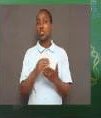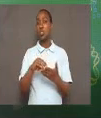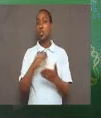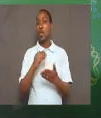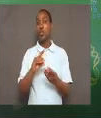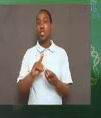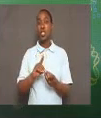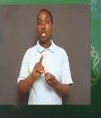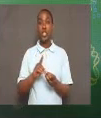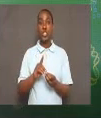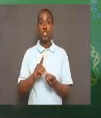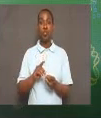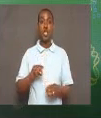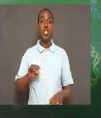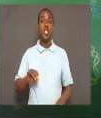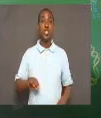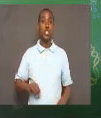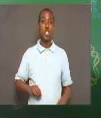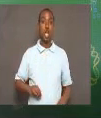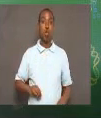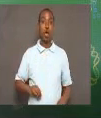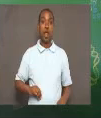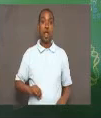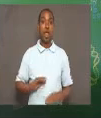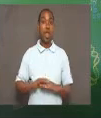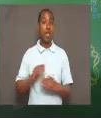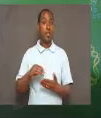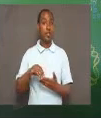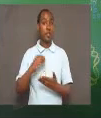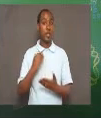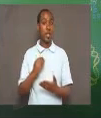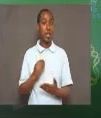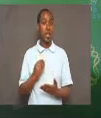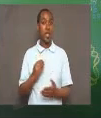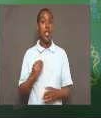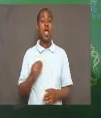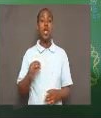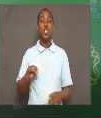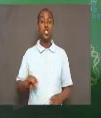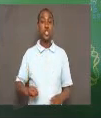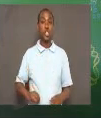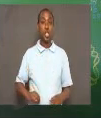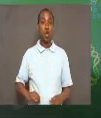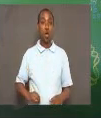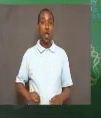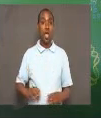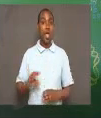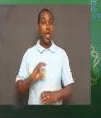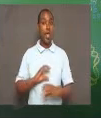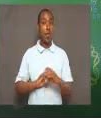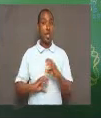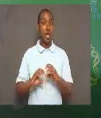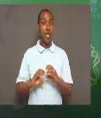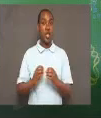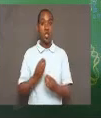digestion in the stomach. We learned that the stomach chemically breaks down